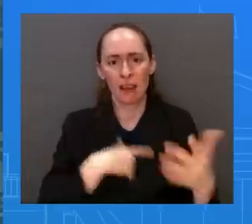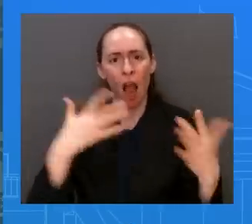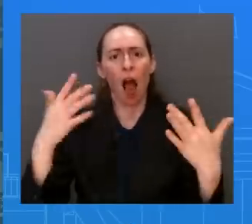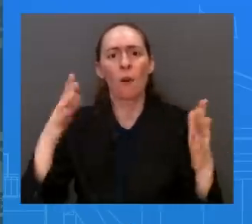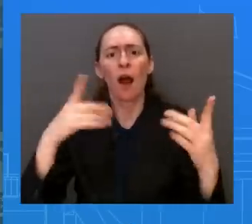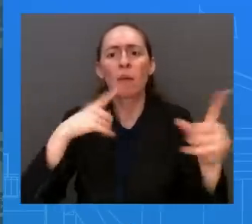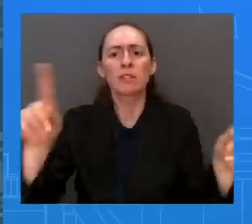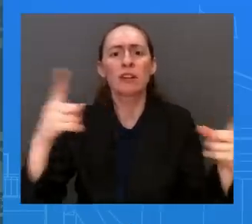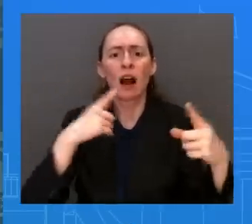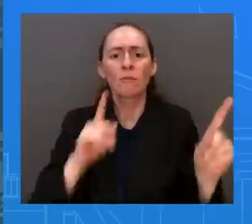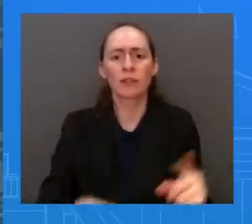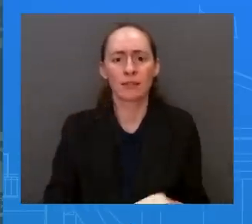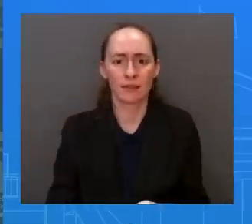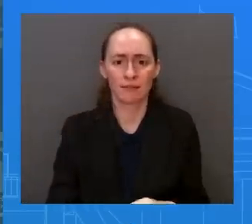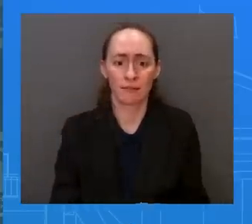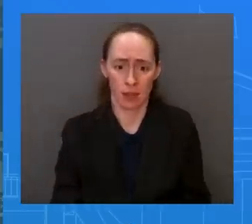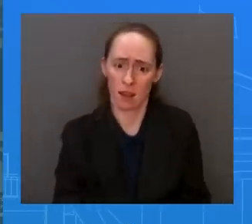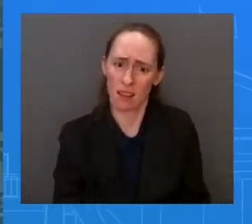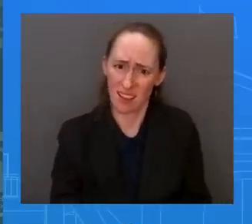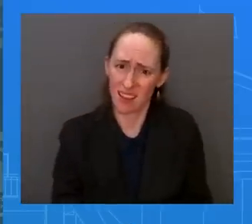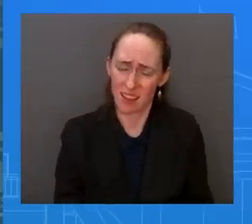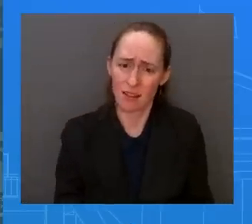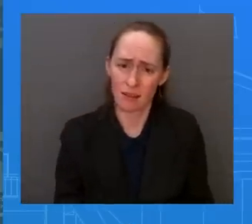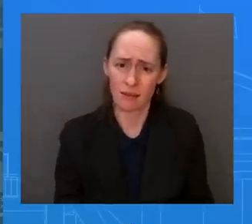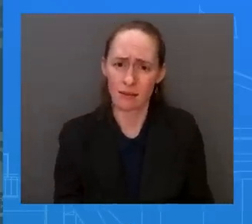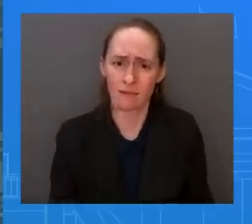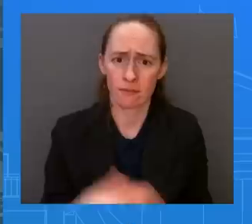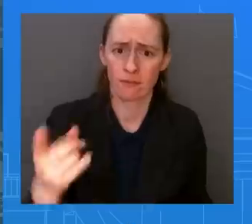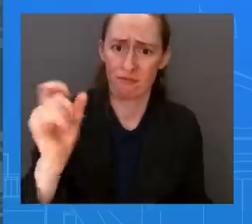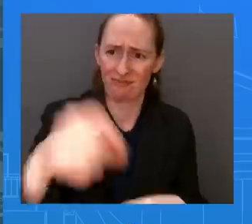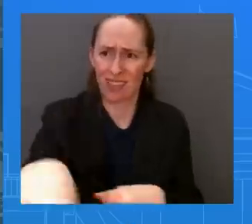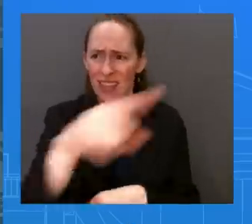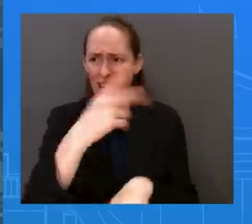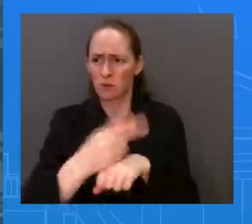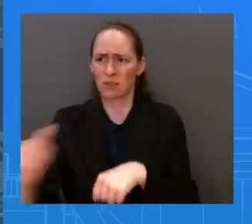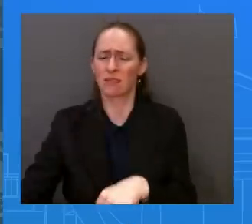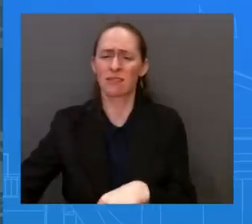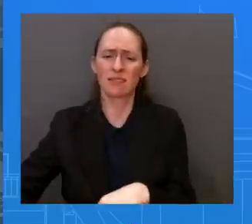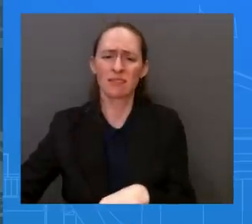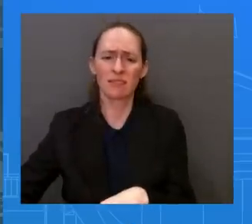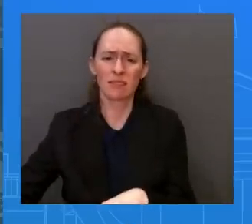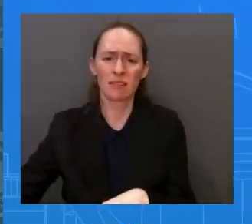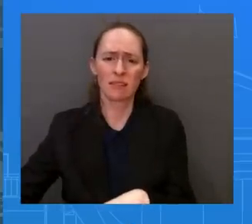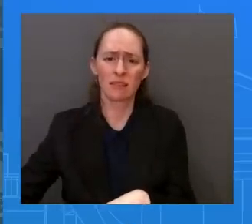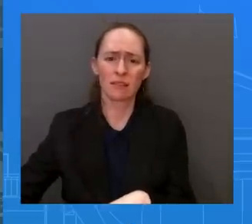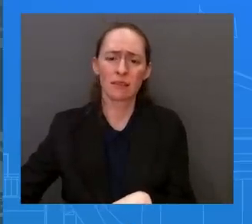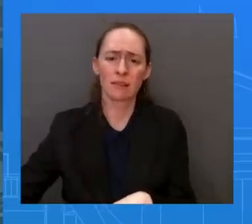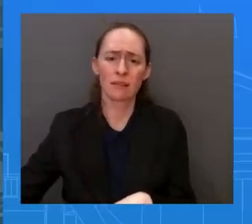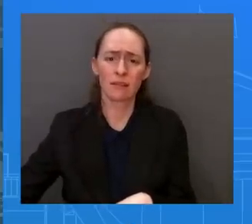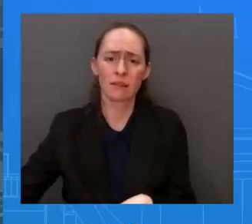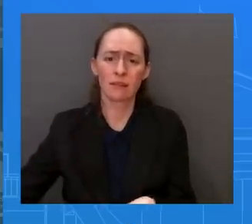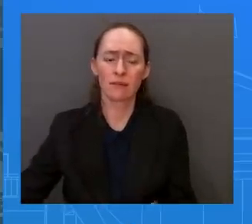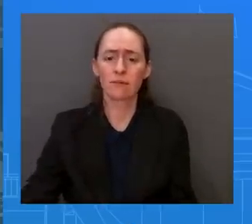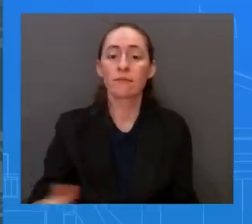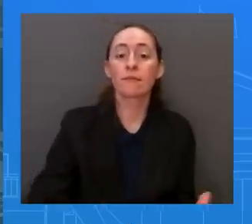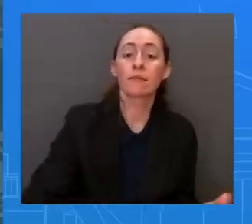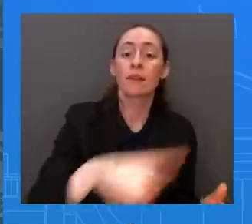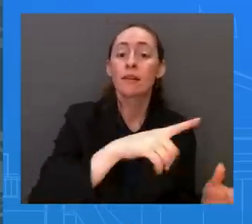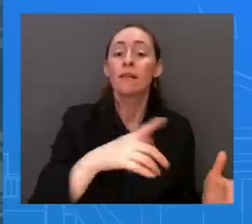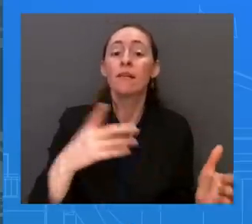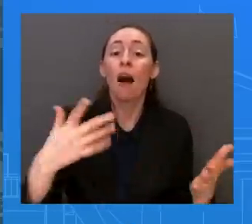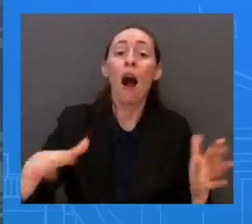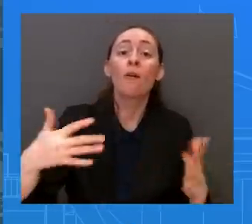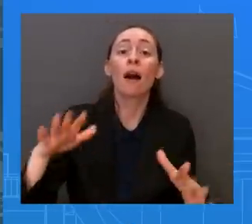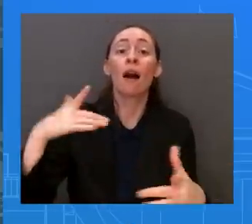They used exactly what the president was able to do in order to get that success. And so it is, right, if you think about all